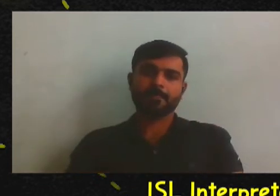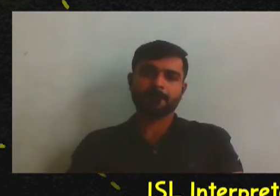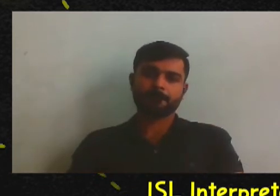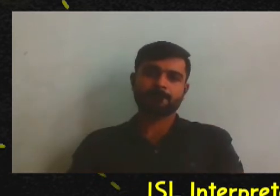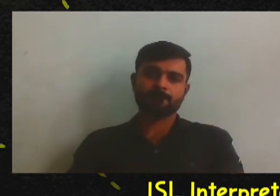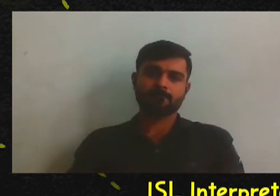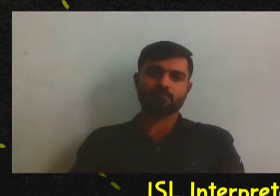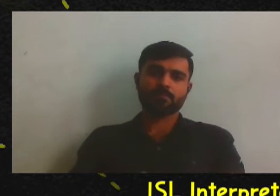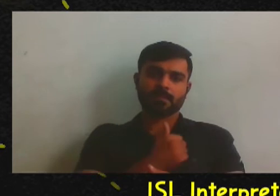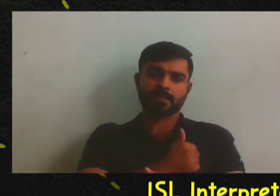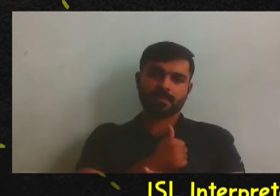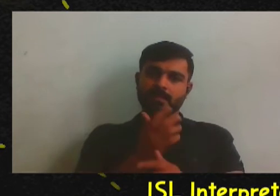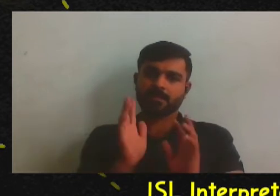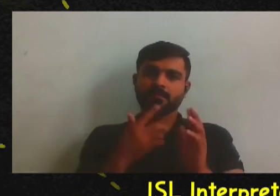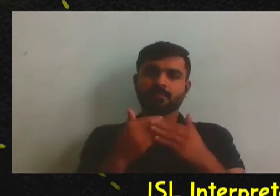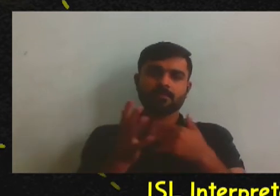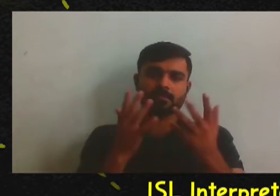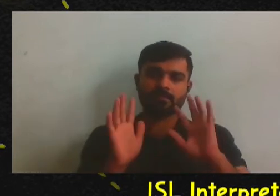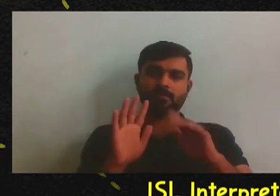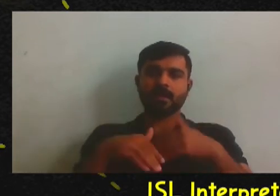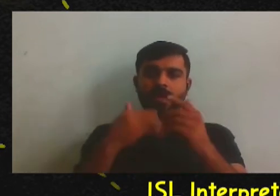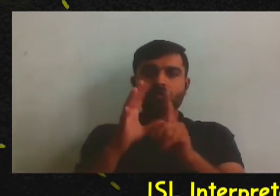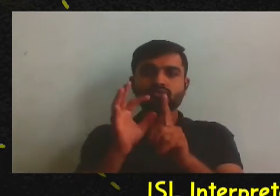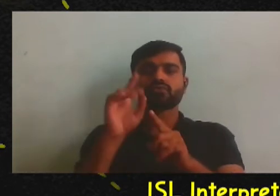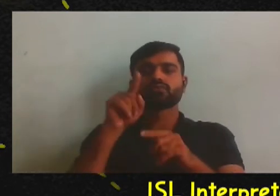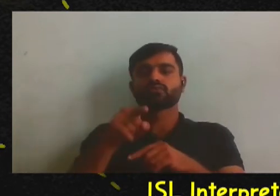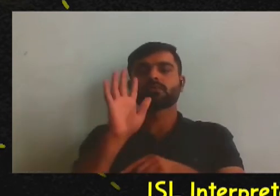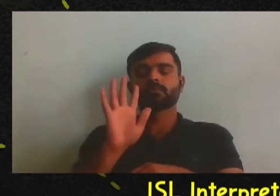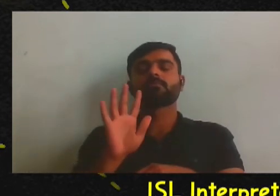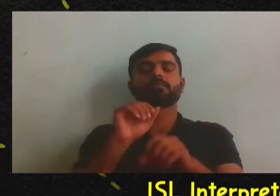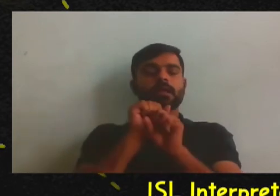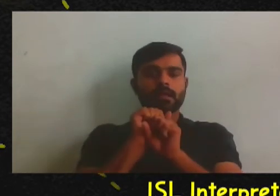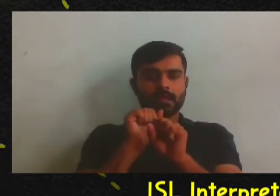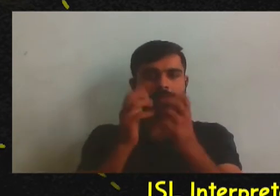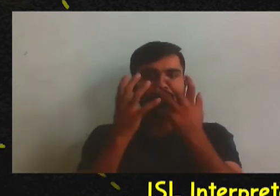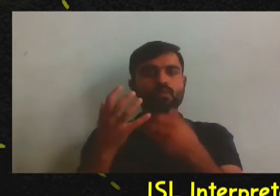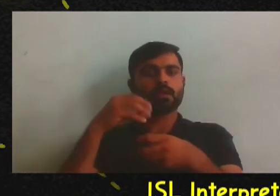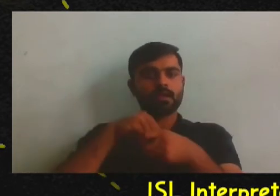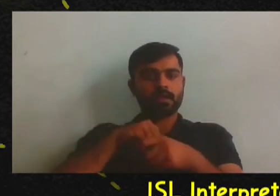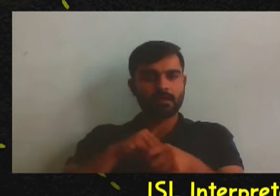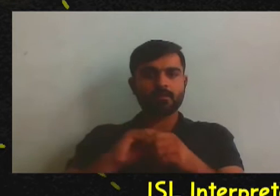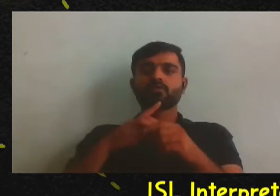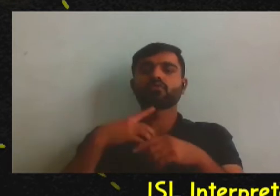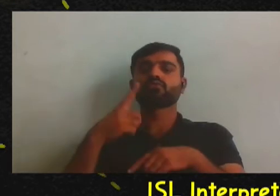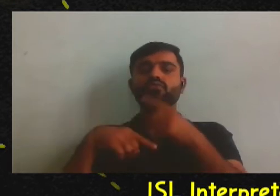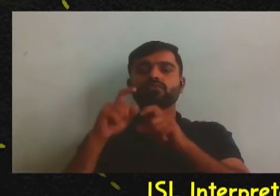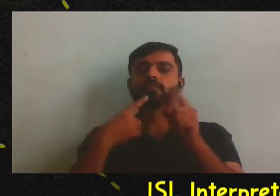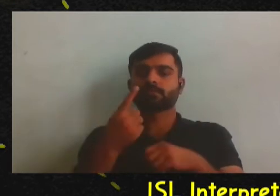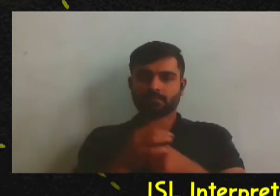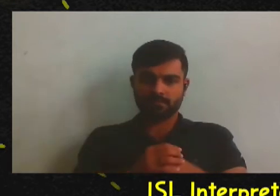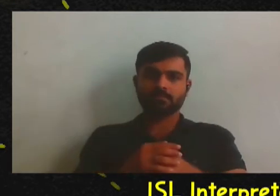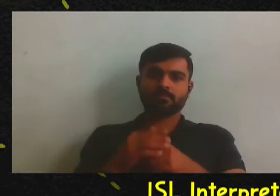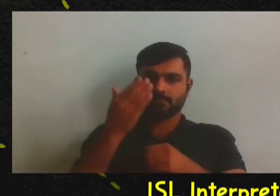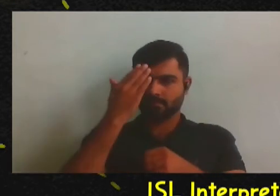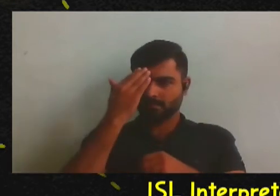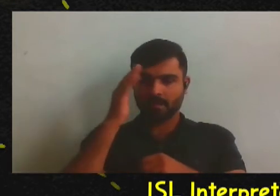Sorry. Not at all, and that's a hard one because they want to encounter somebody who say that they know